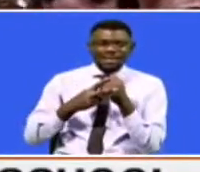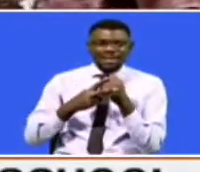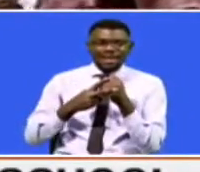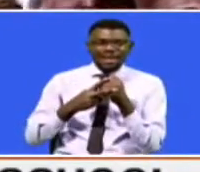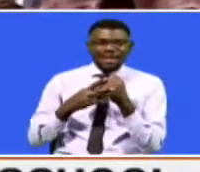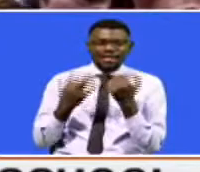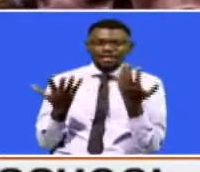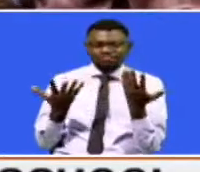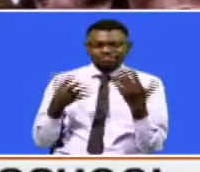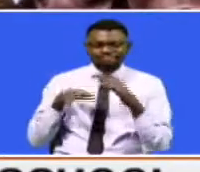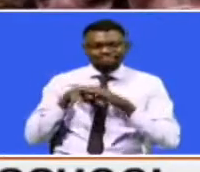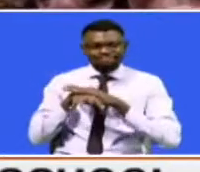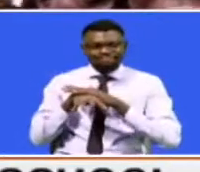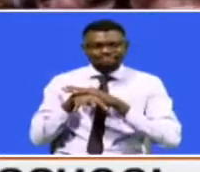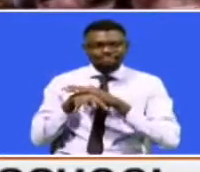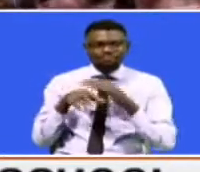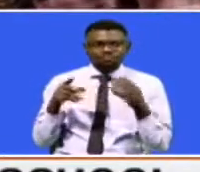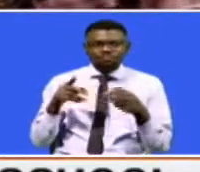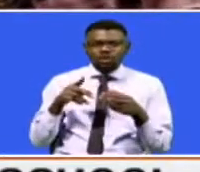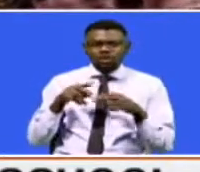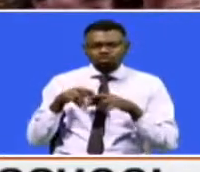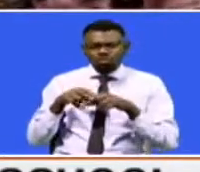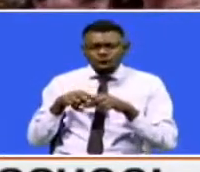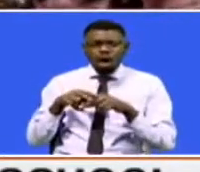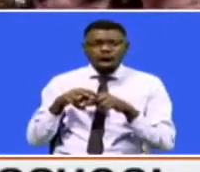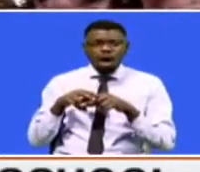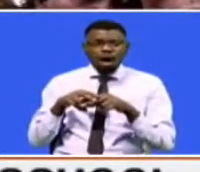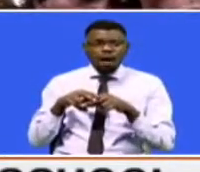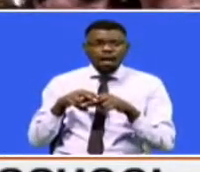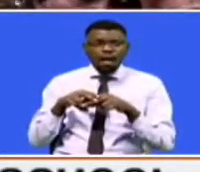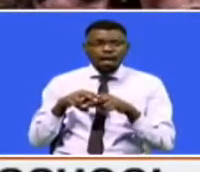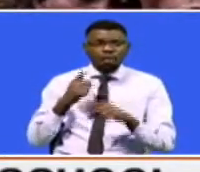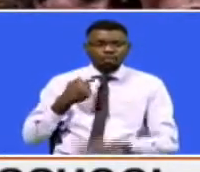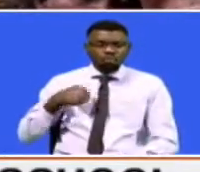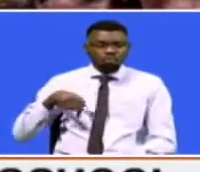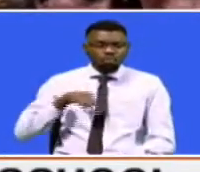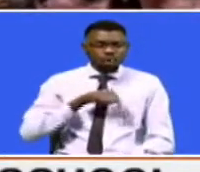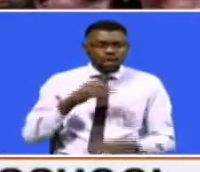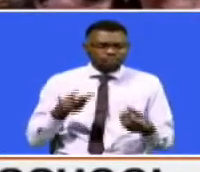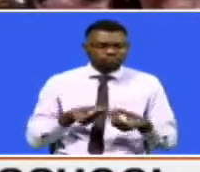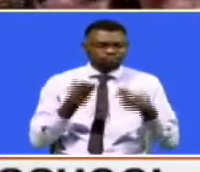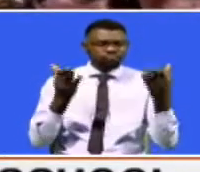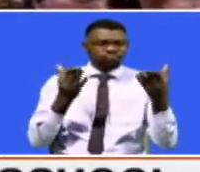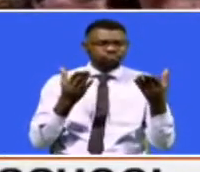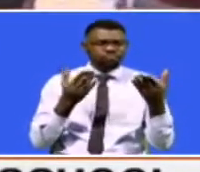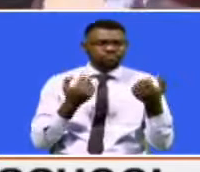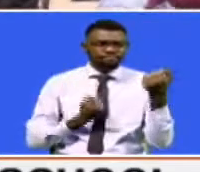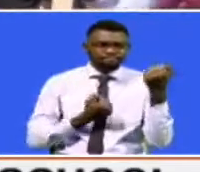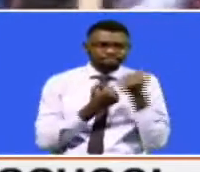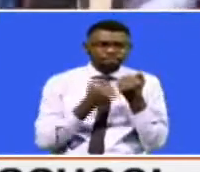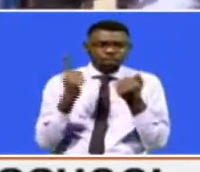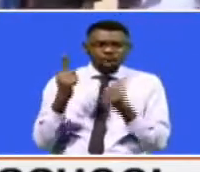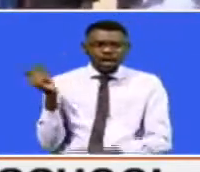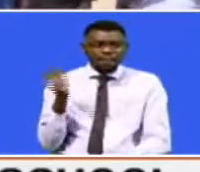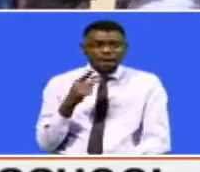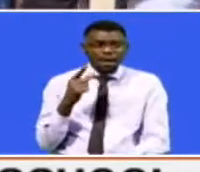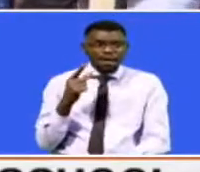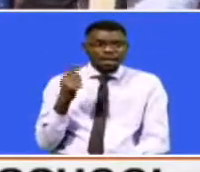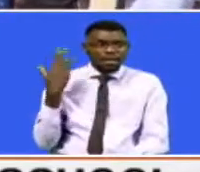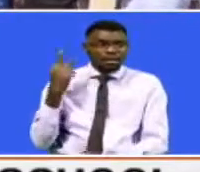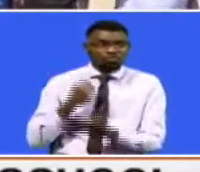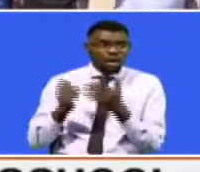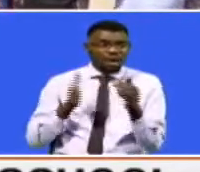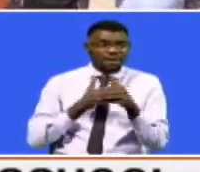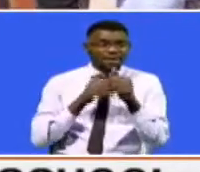metric tons of salt. This is a consignment that is supposed to last for 1 month. Last week, leaders